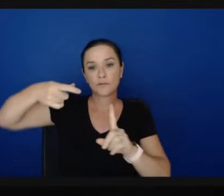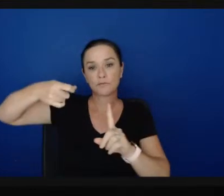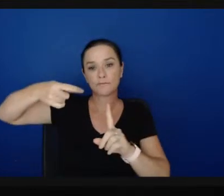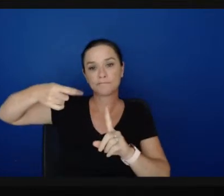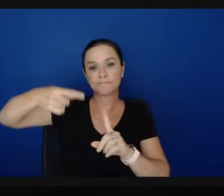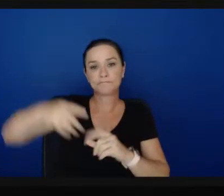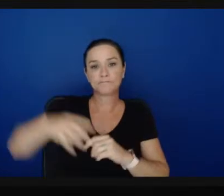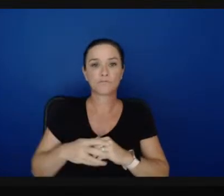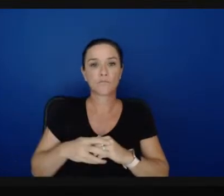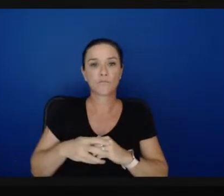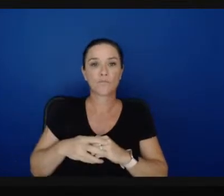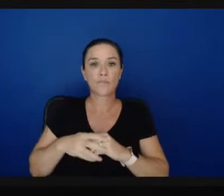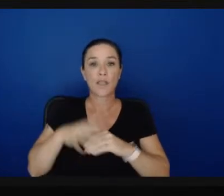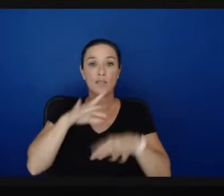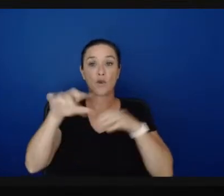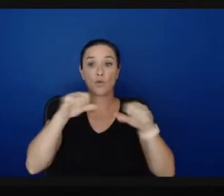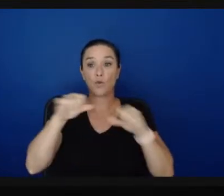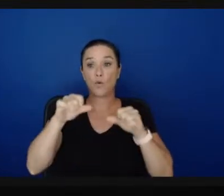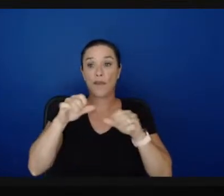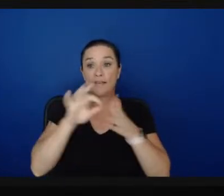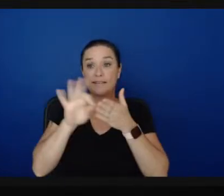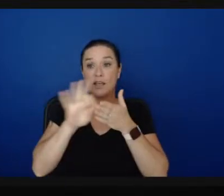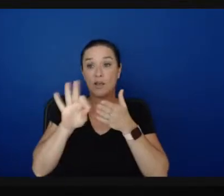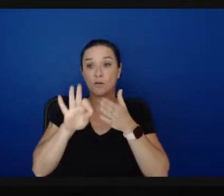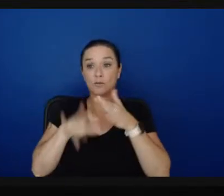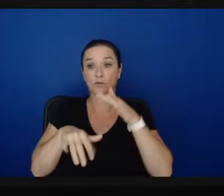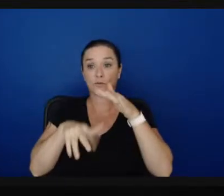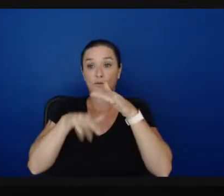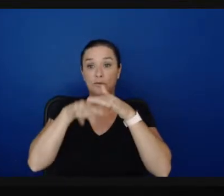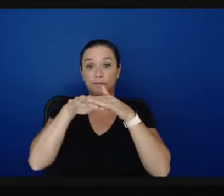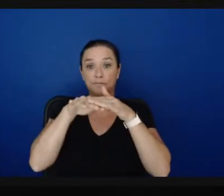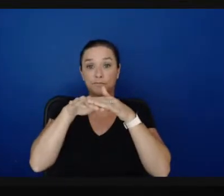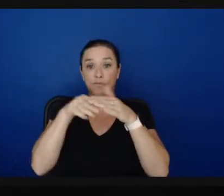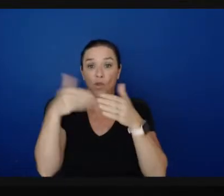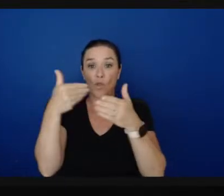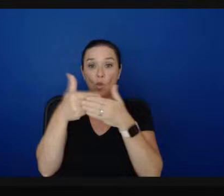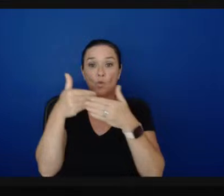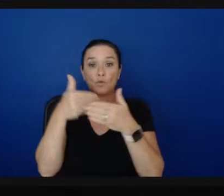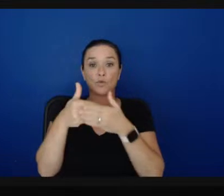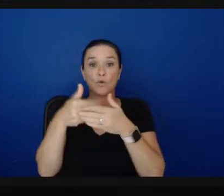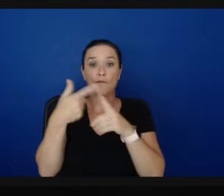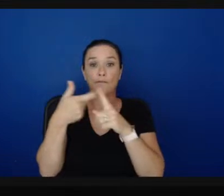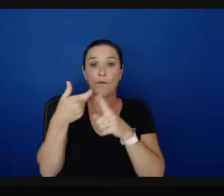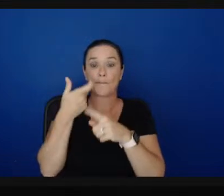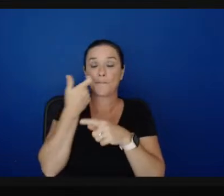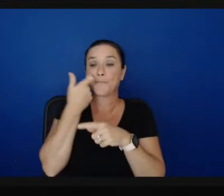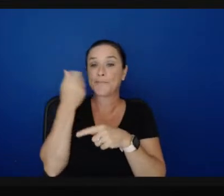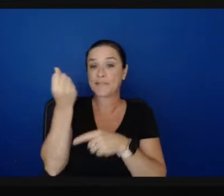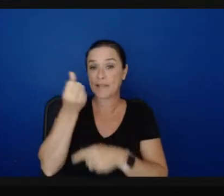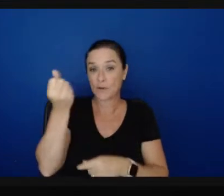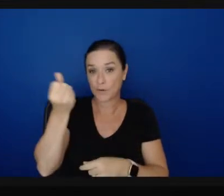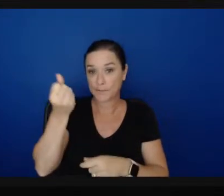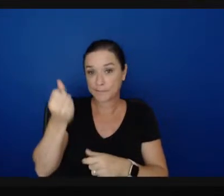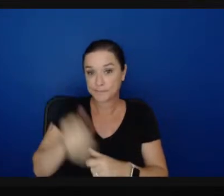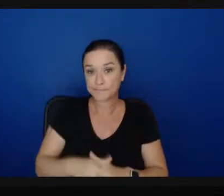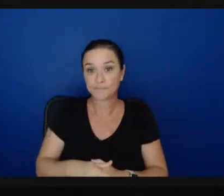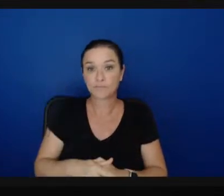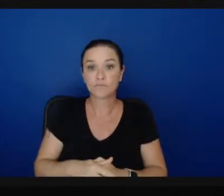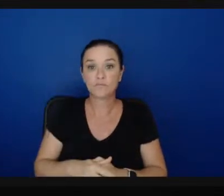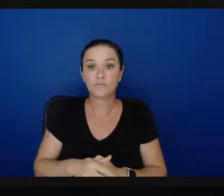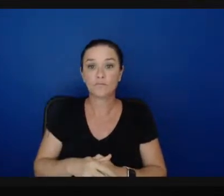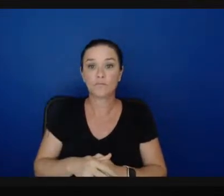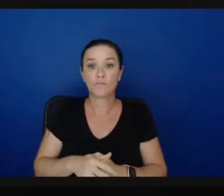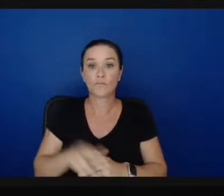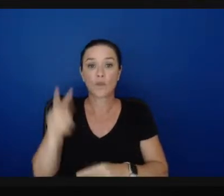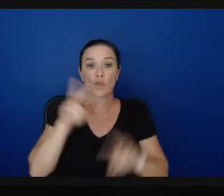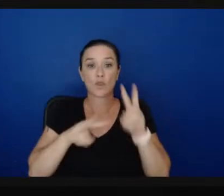Earthquake counts today are approaching the swarm on Saturday. Looking at our